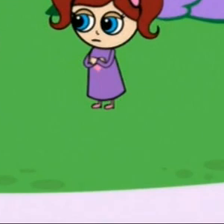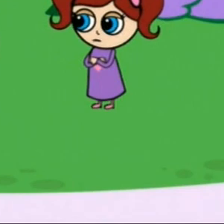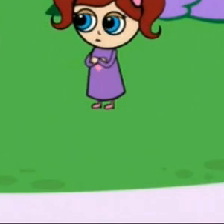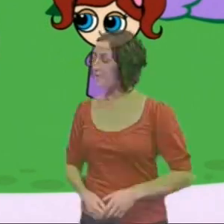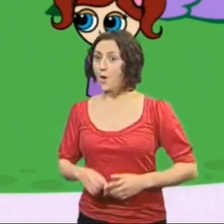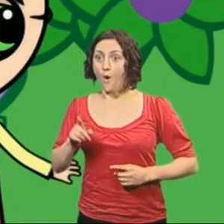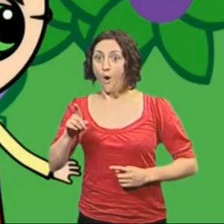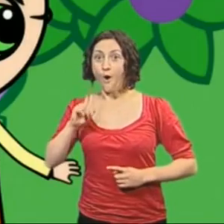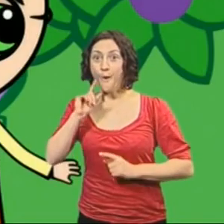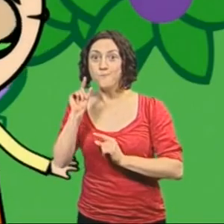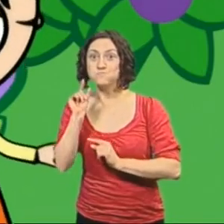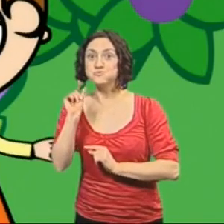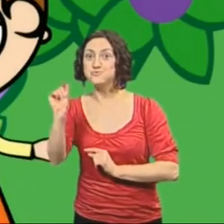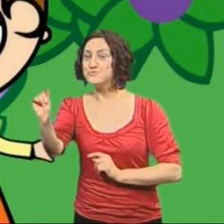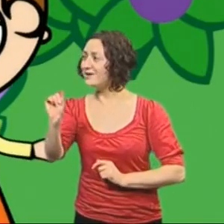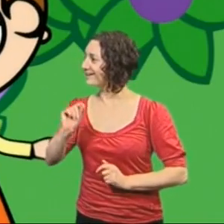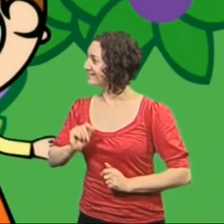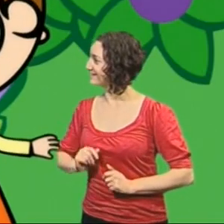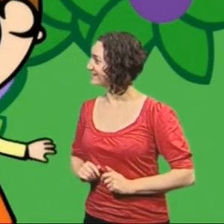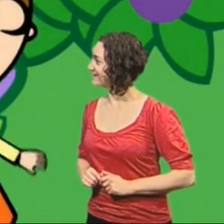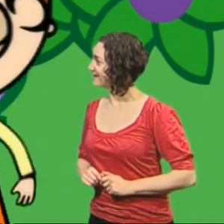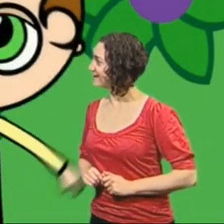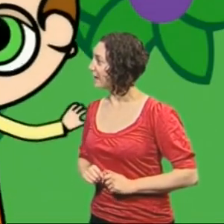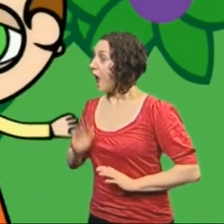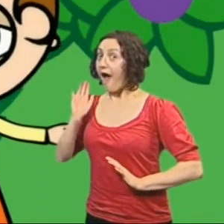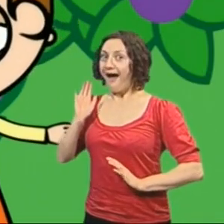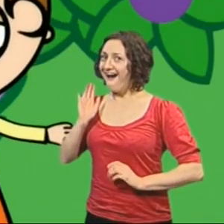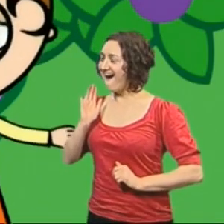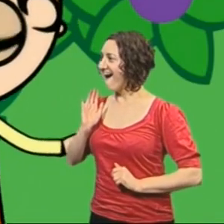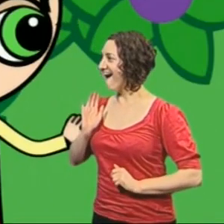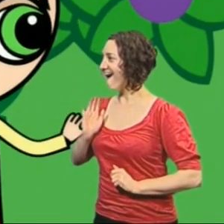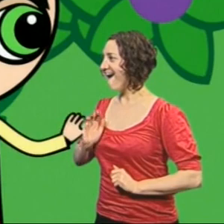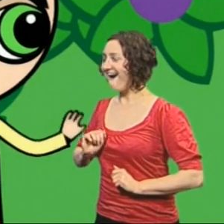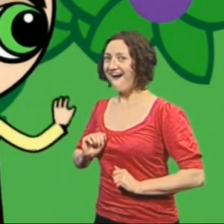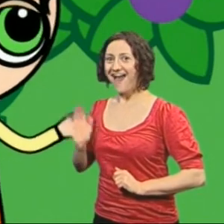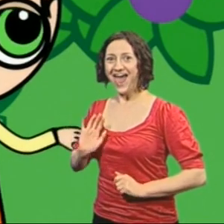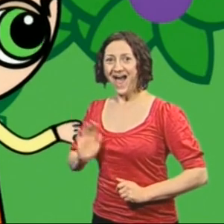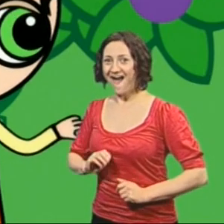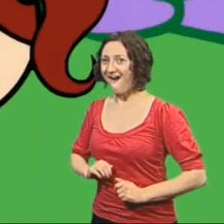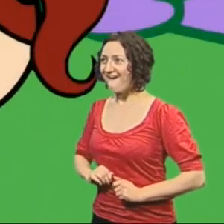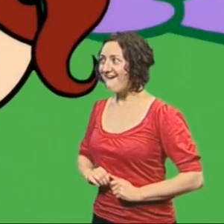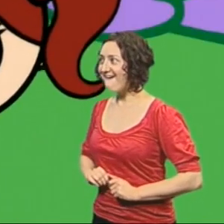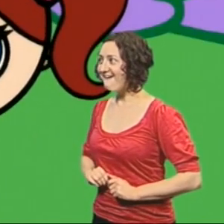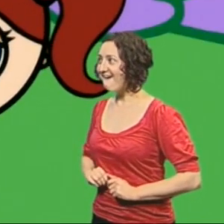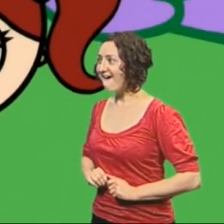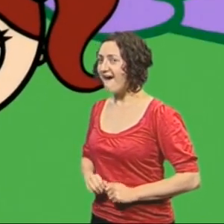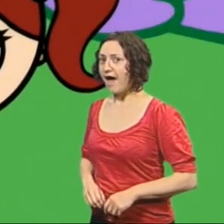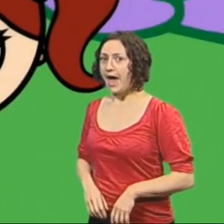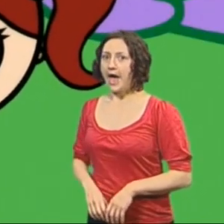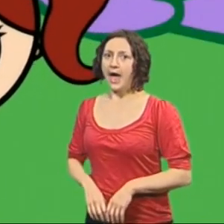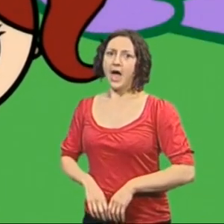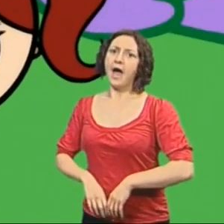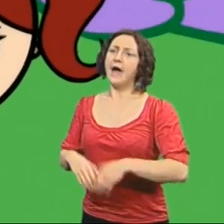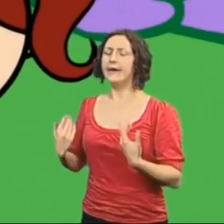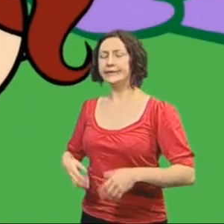Look at it go! Goodbye! Halo! Get it? Halo! Oh,